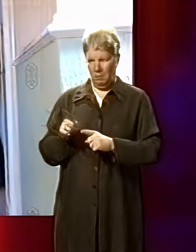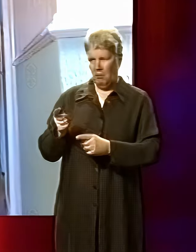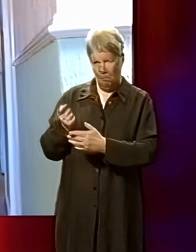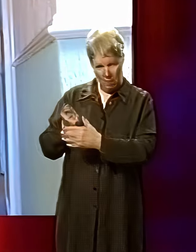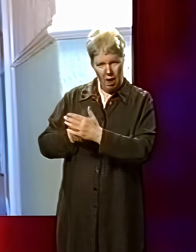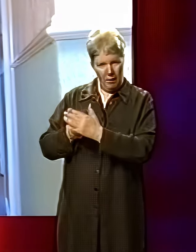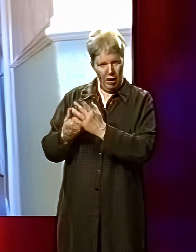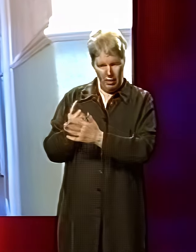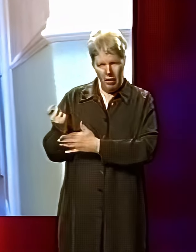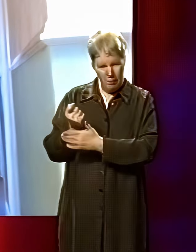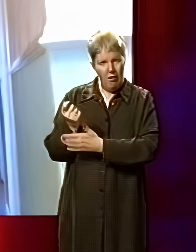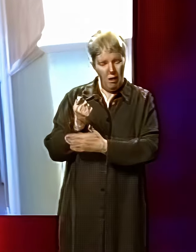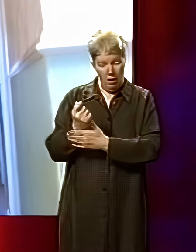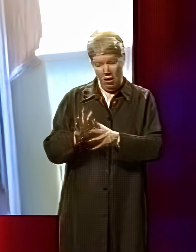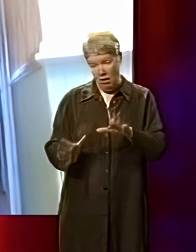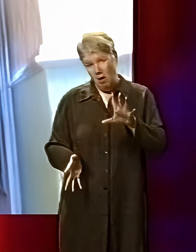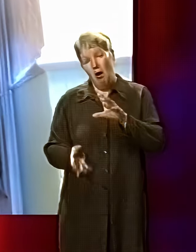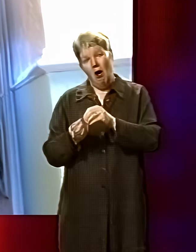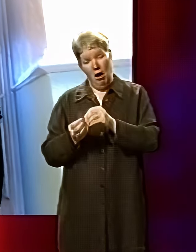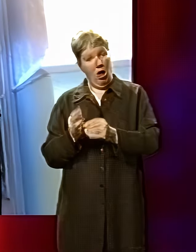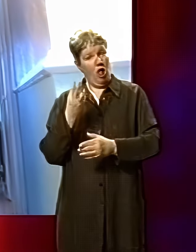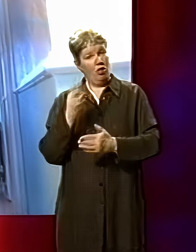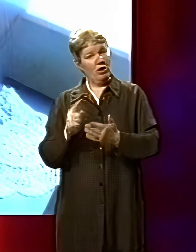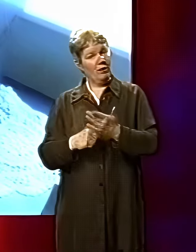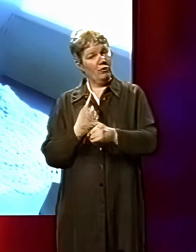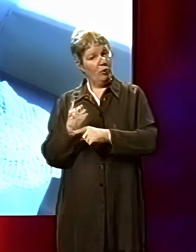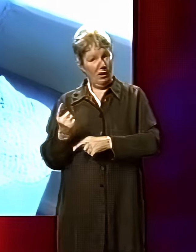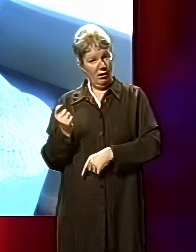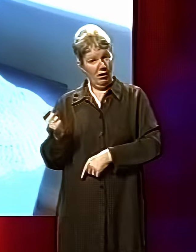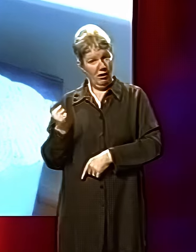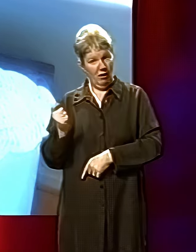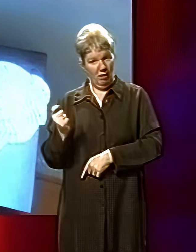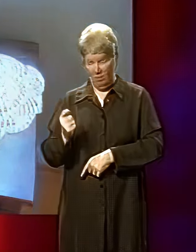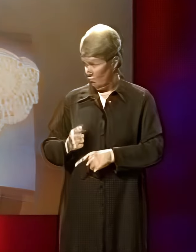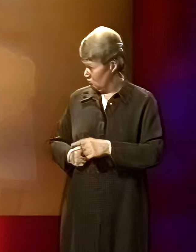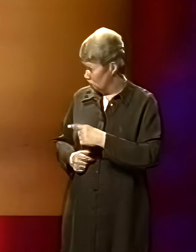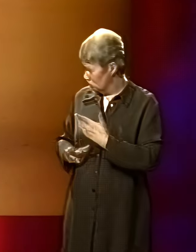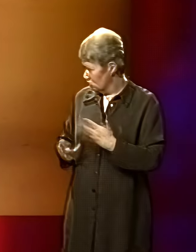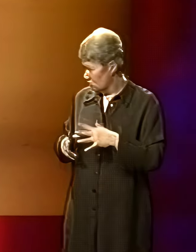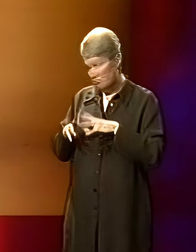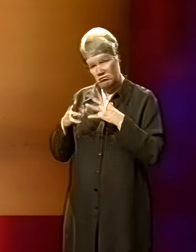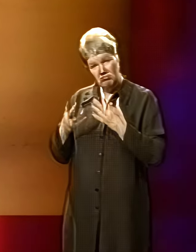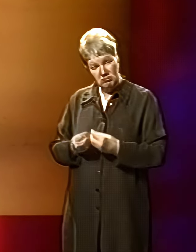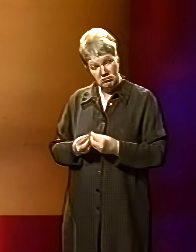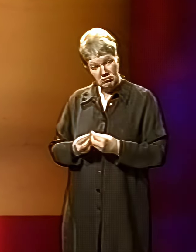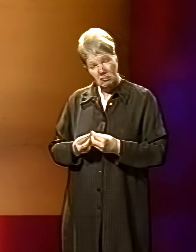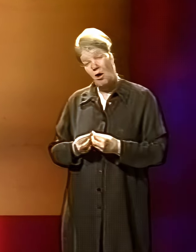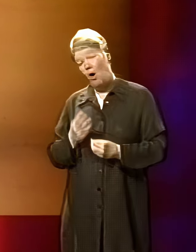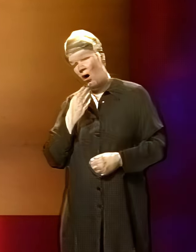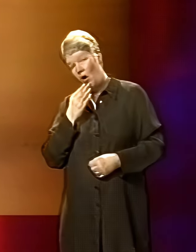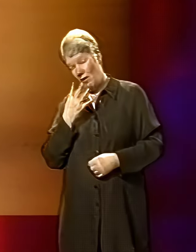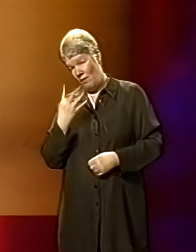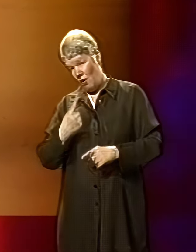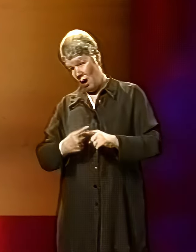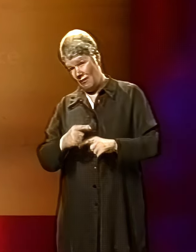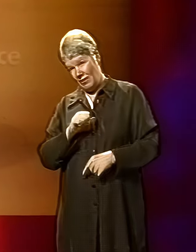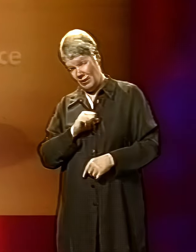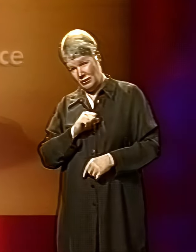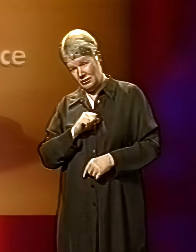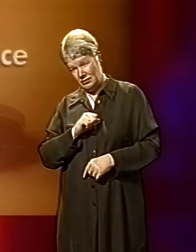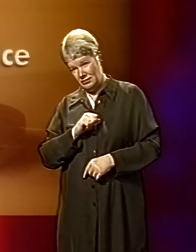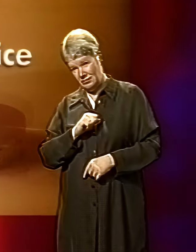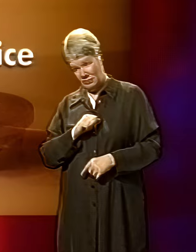Brighthouse, taking his instalments to nearly £30 a week. His total debt? Nearly £4,500, almost twice as much